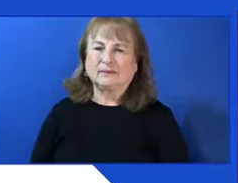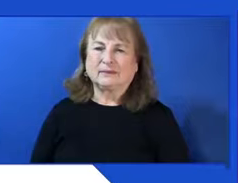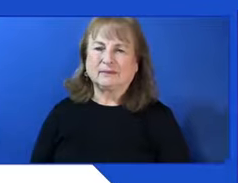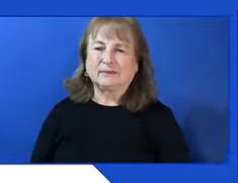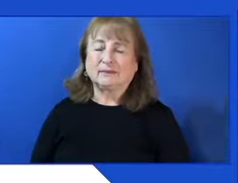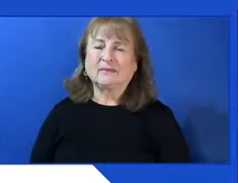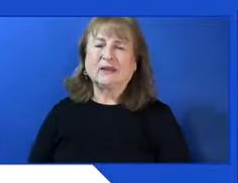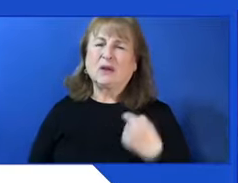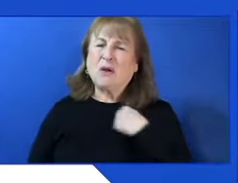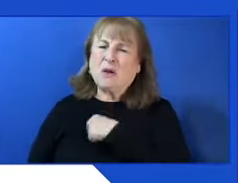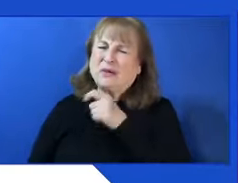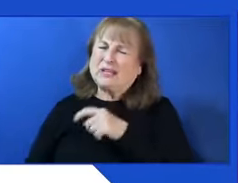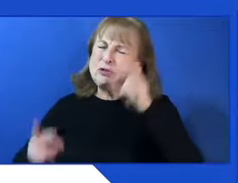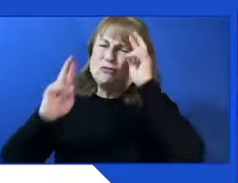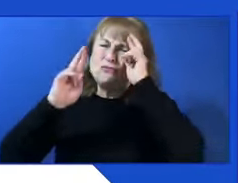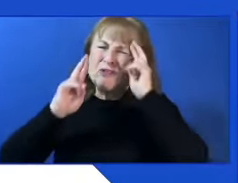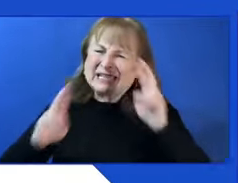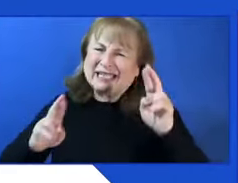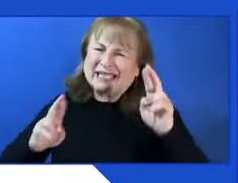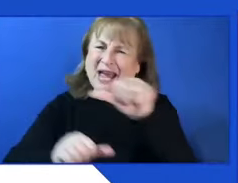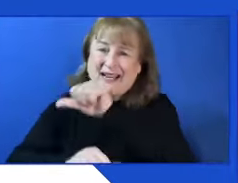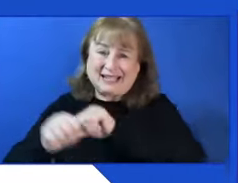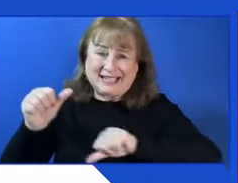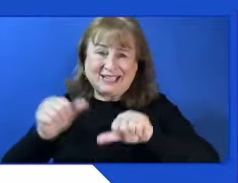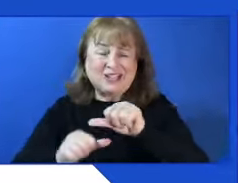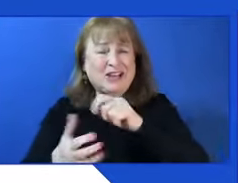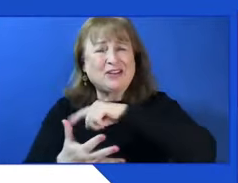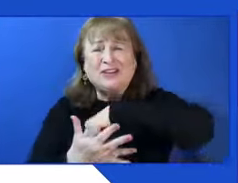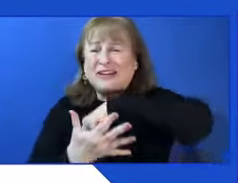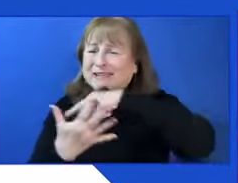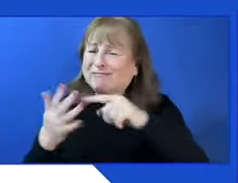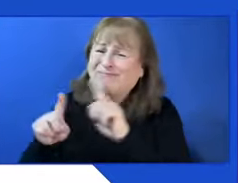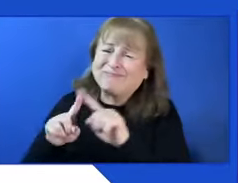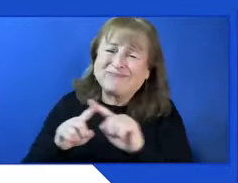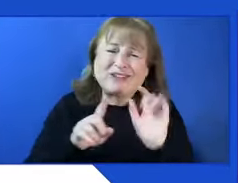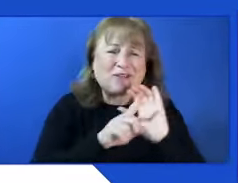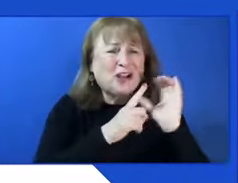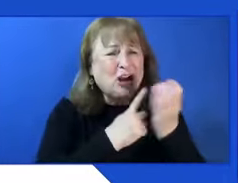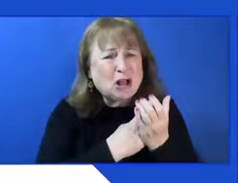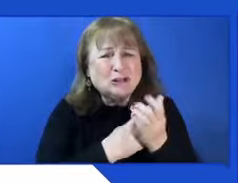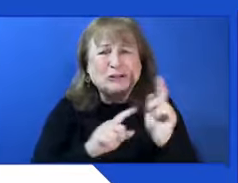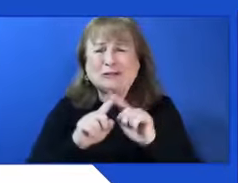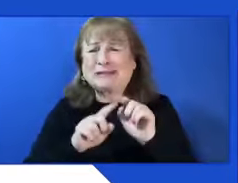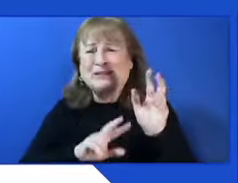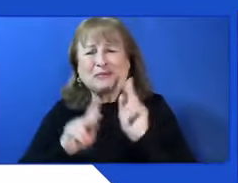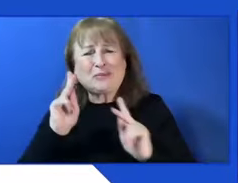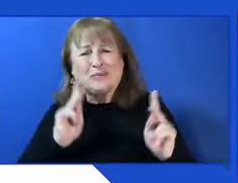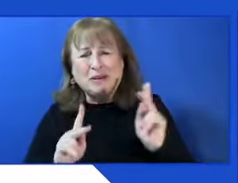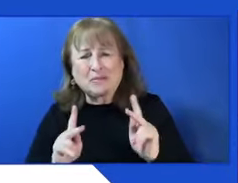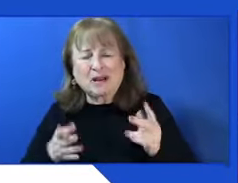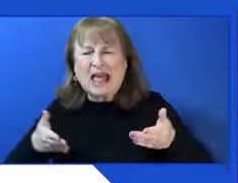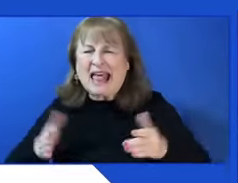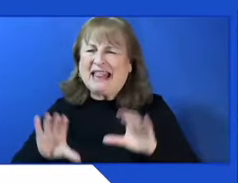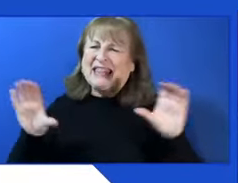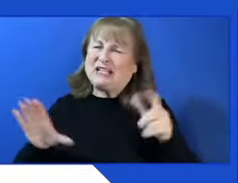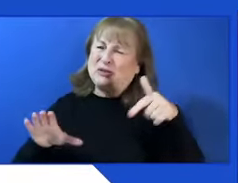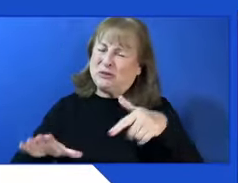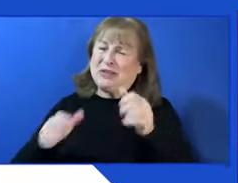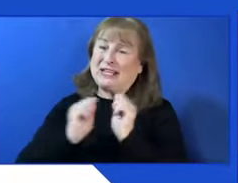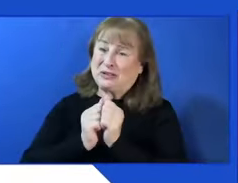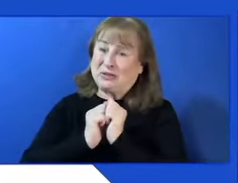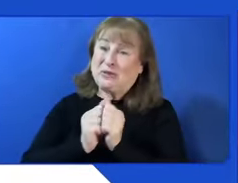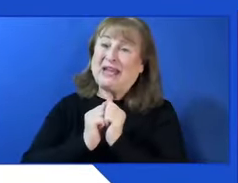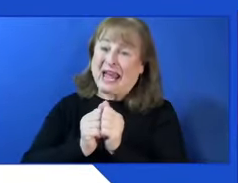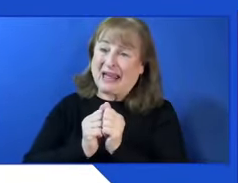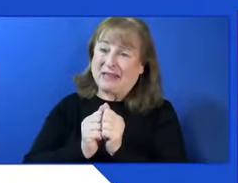And respect each other in all cultures, in all people. Let's do this together.